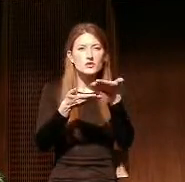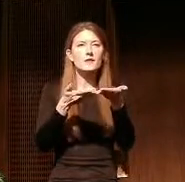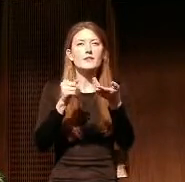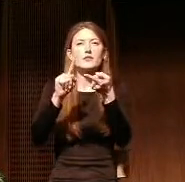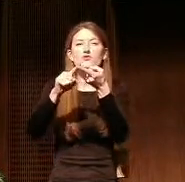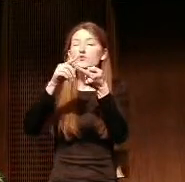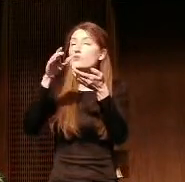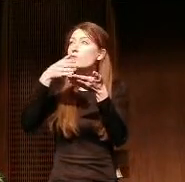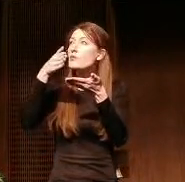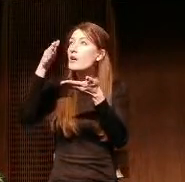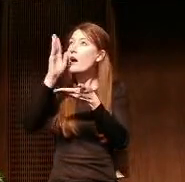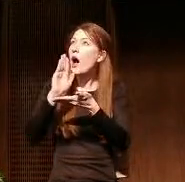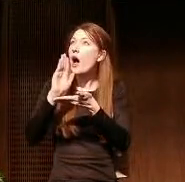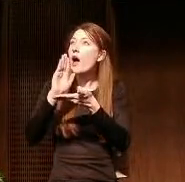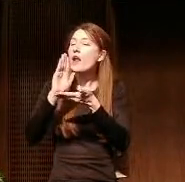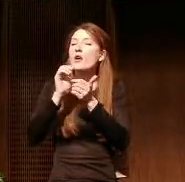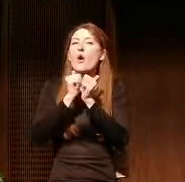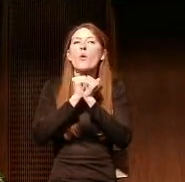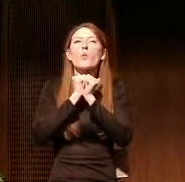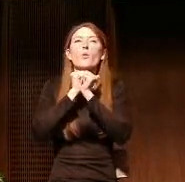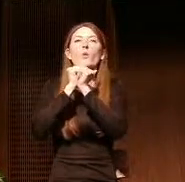go with you.